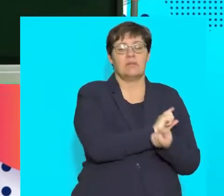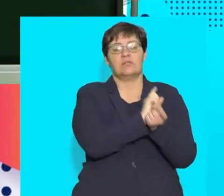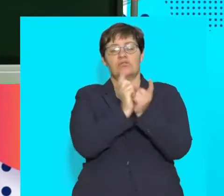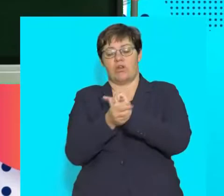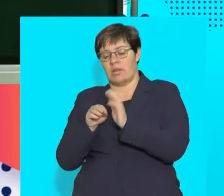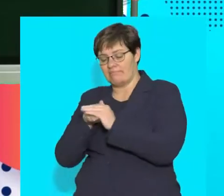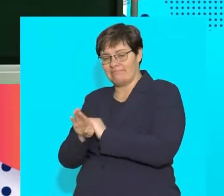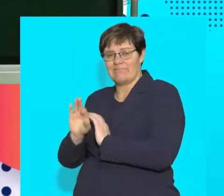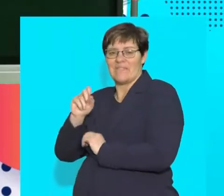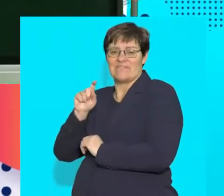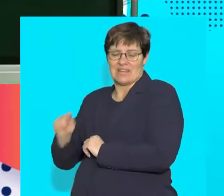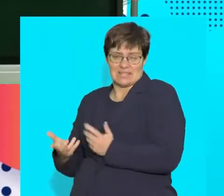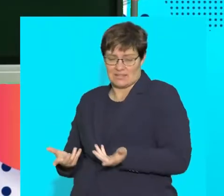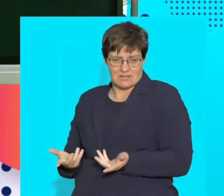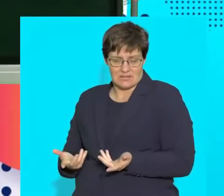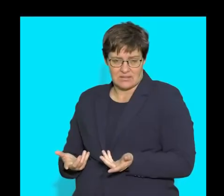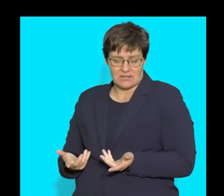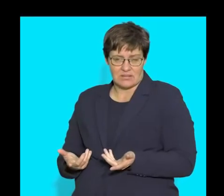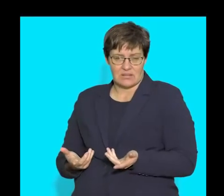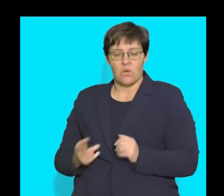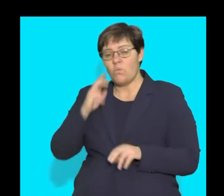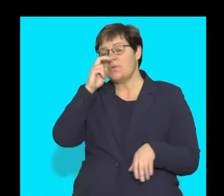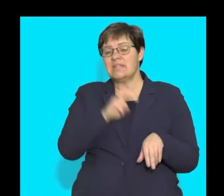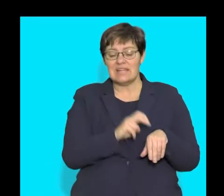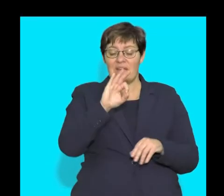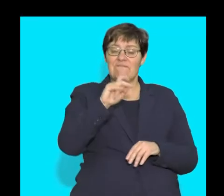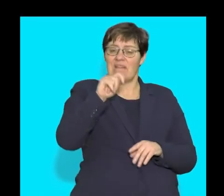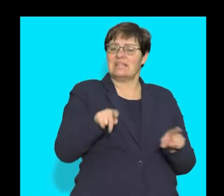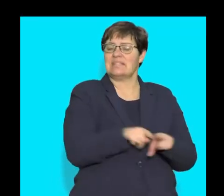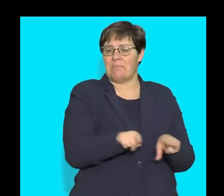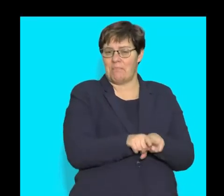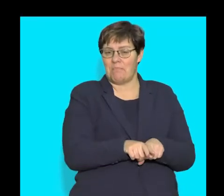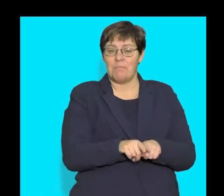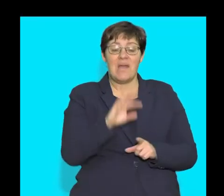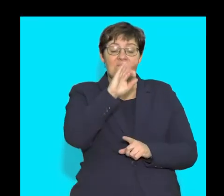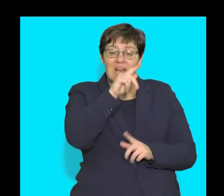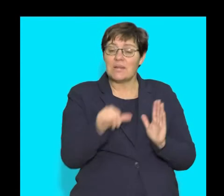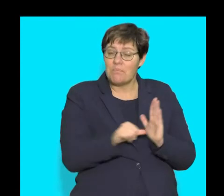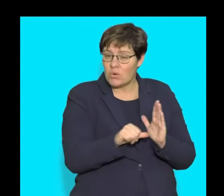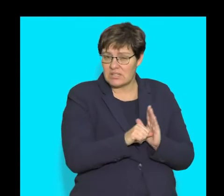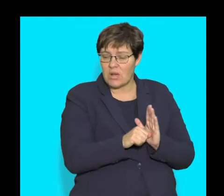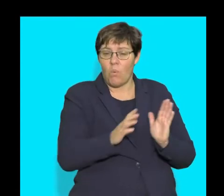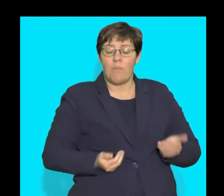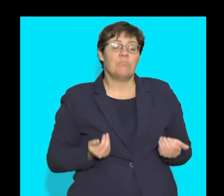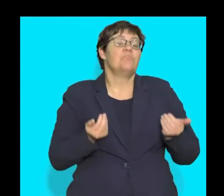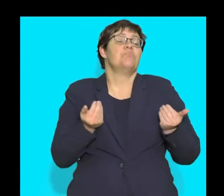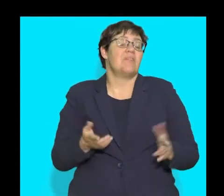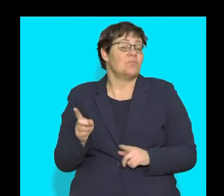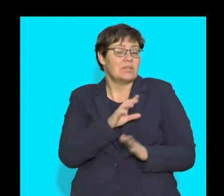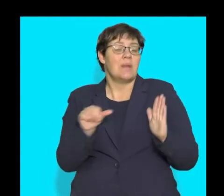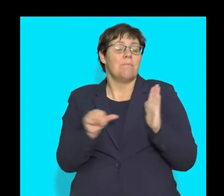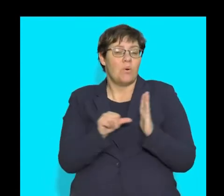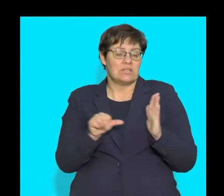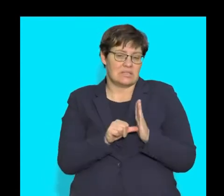converted and stored as fat. We need fats as well, and fats are important because they provide